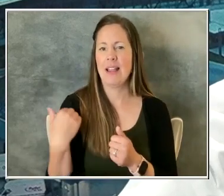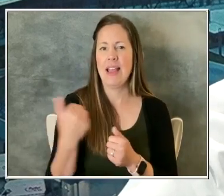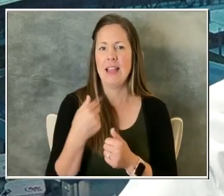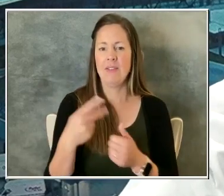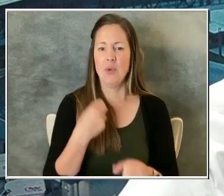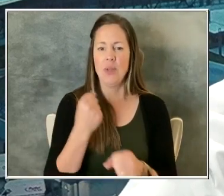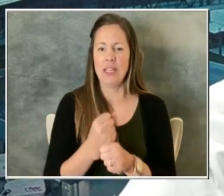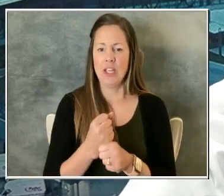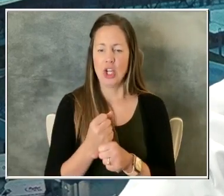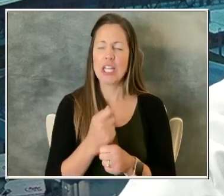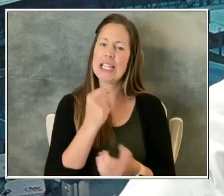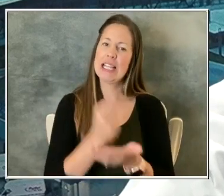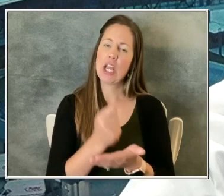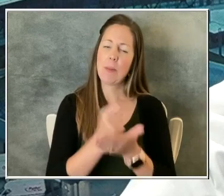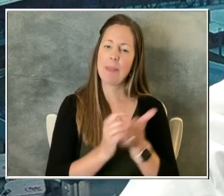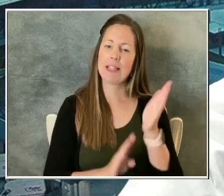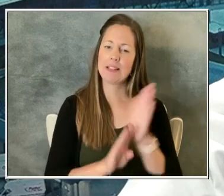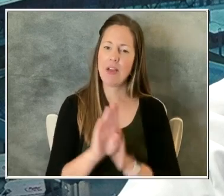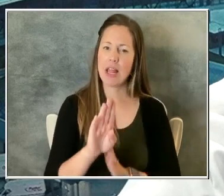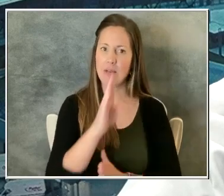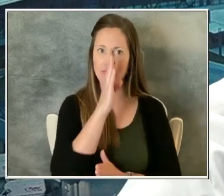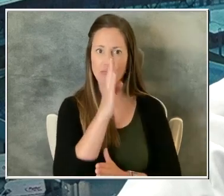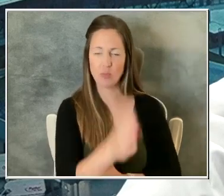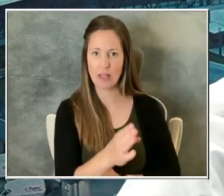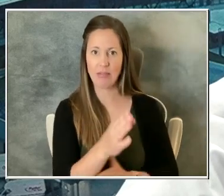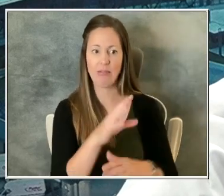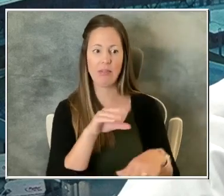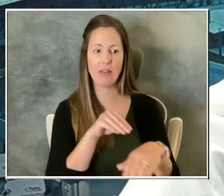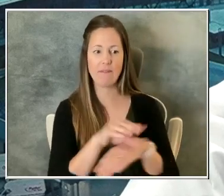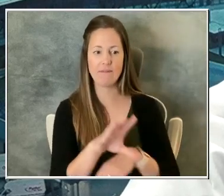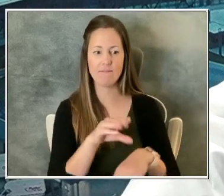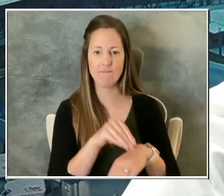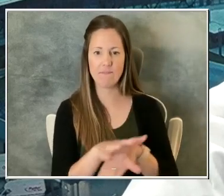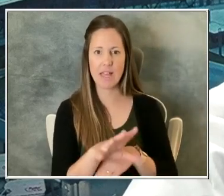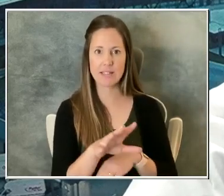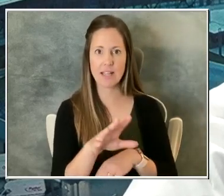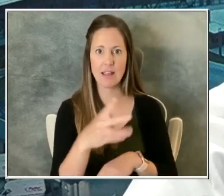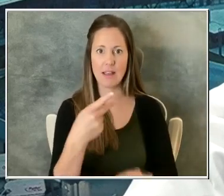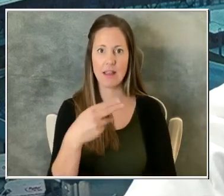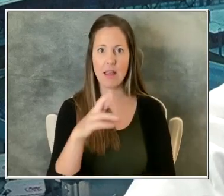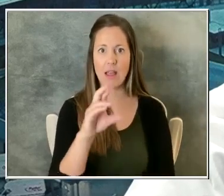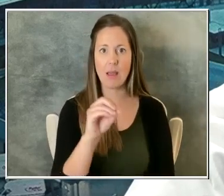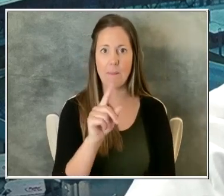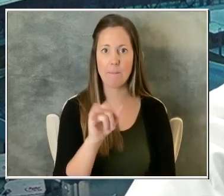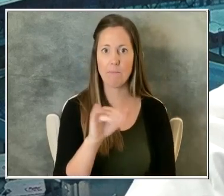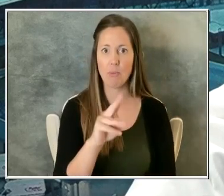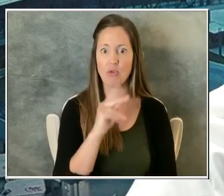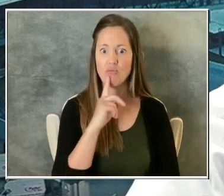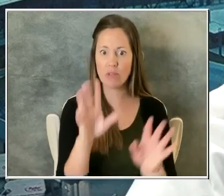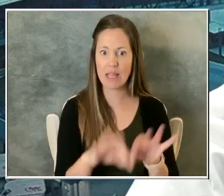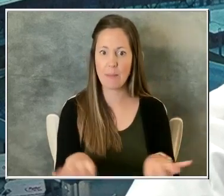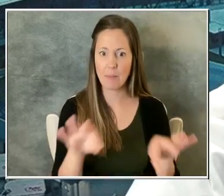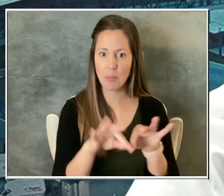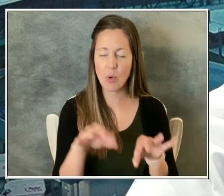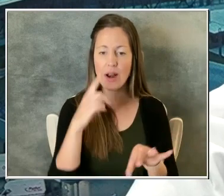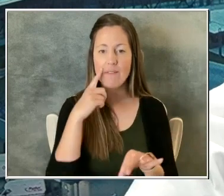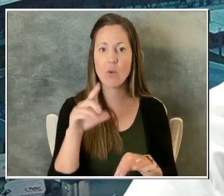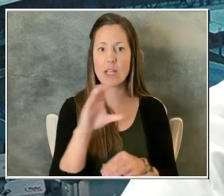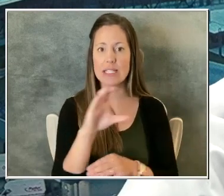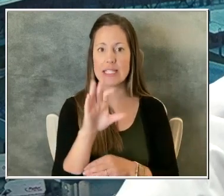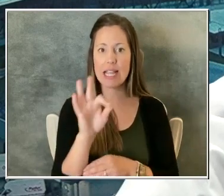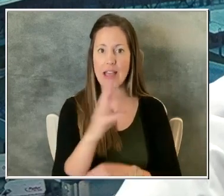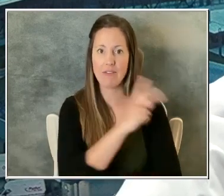therapies were developed directly affecting the protein that is important to having CF patients survive.